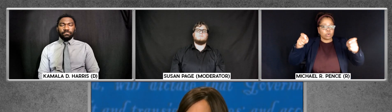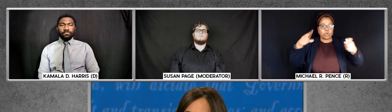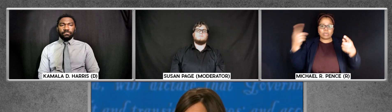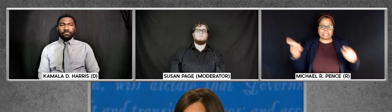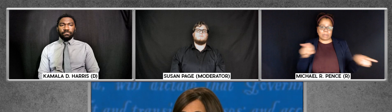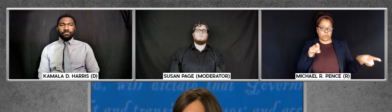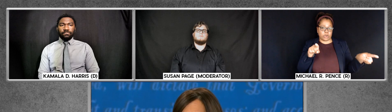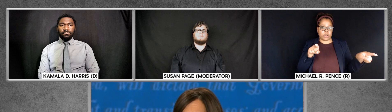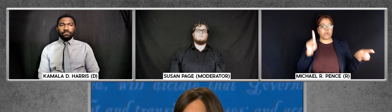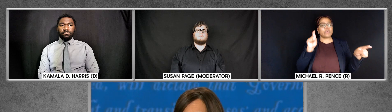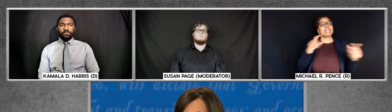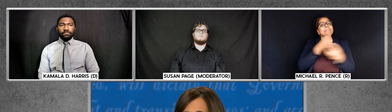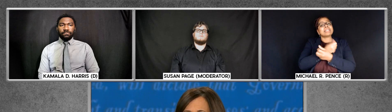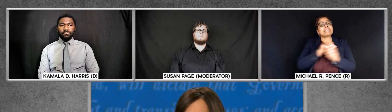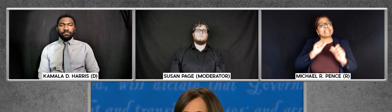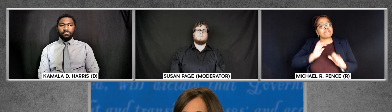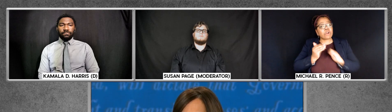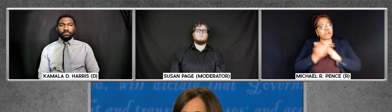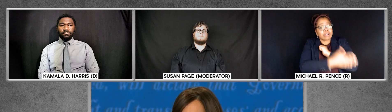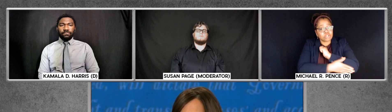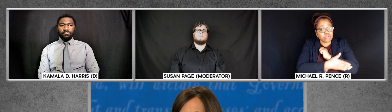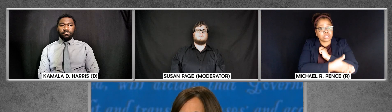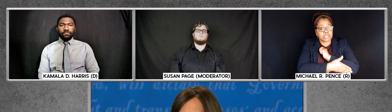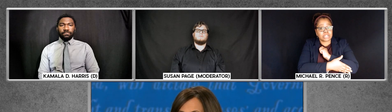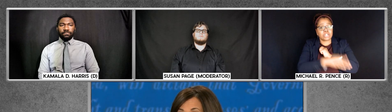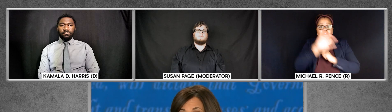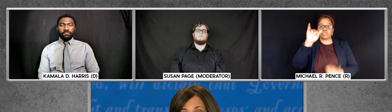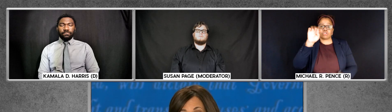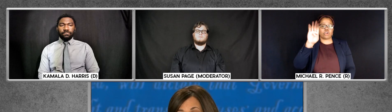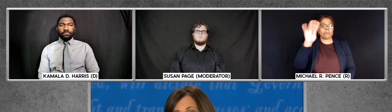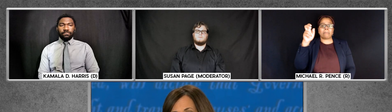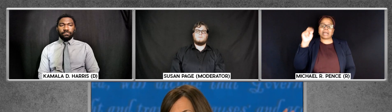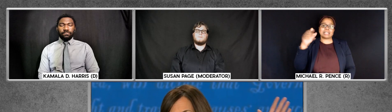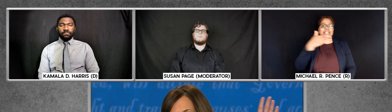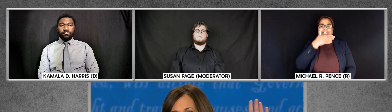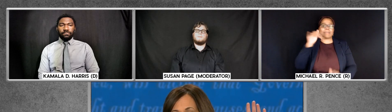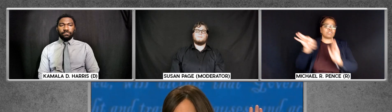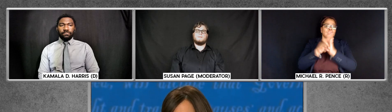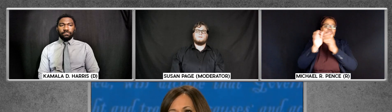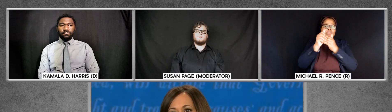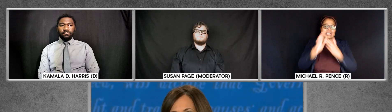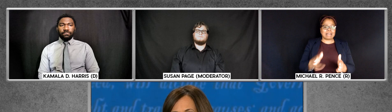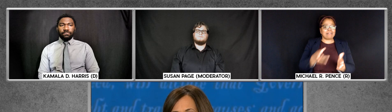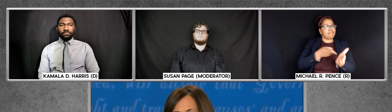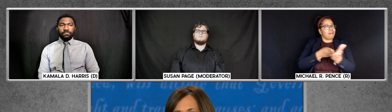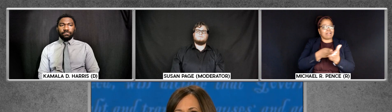need to save our country. And Joe Biden is the best leader to do that, and frankly, this administration has